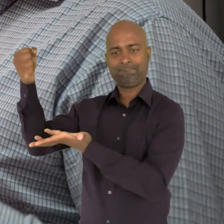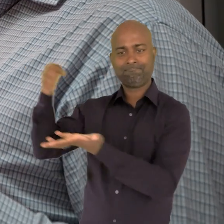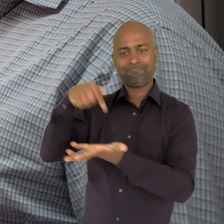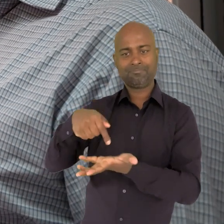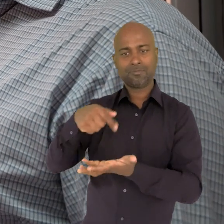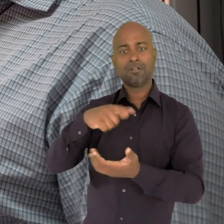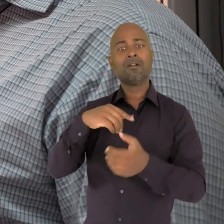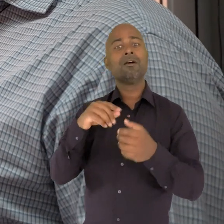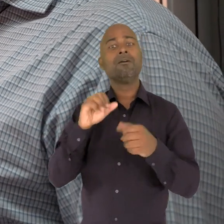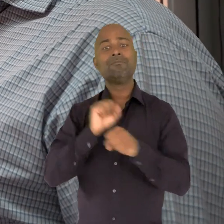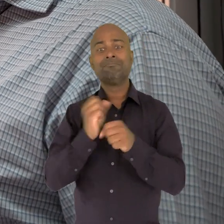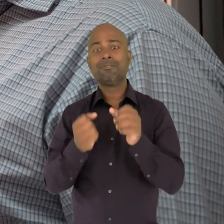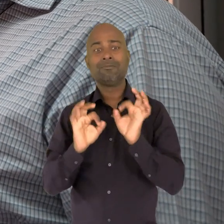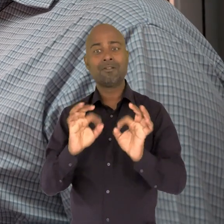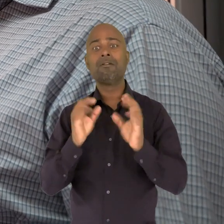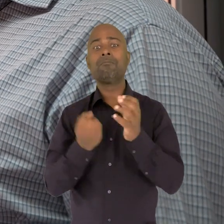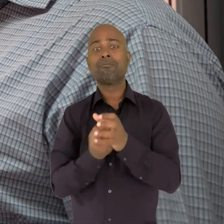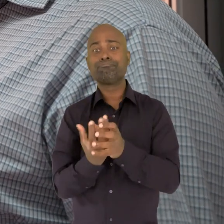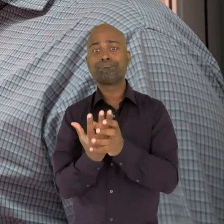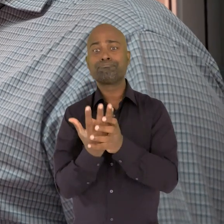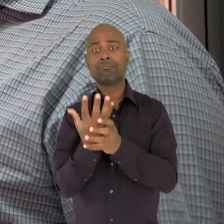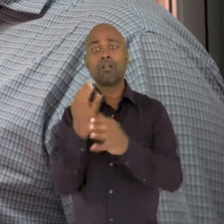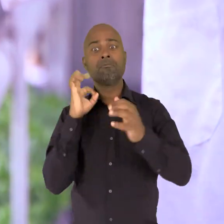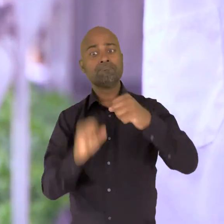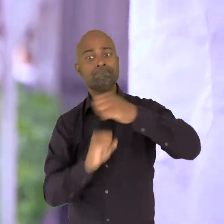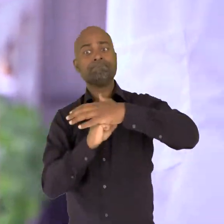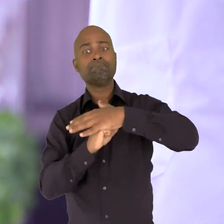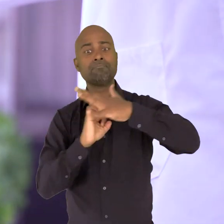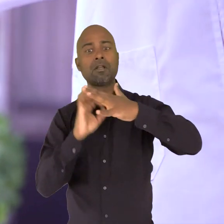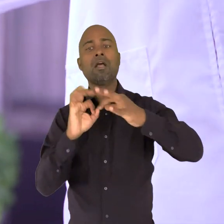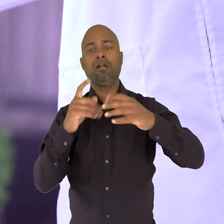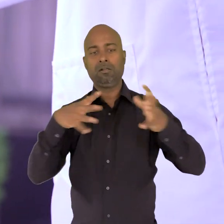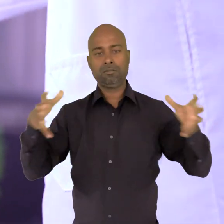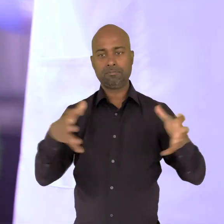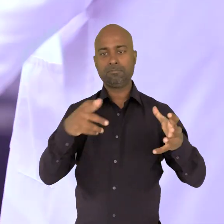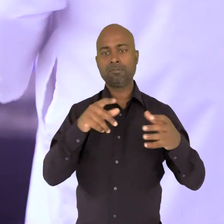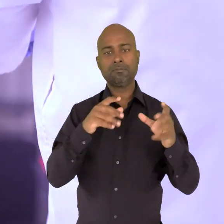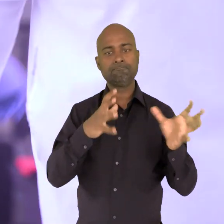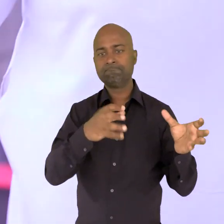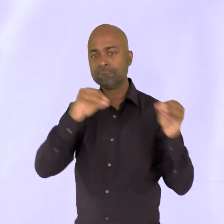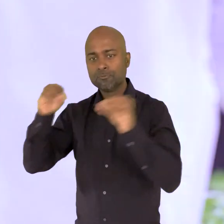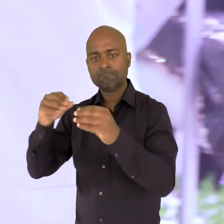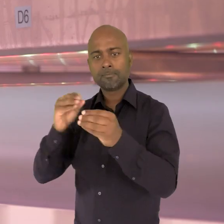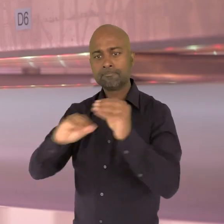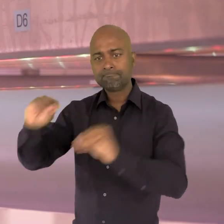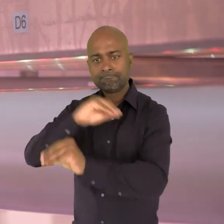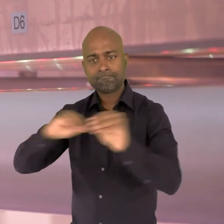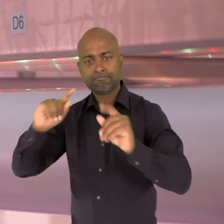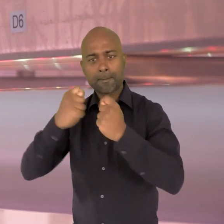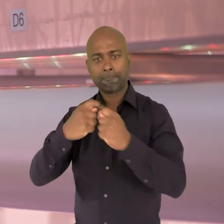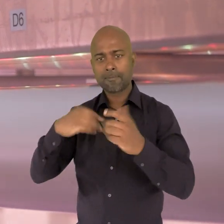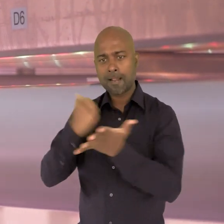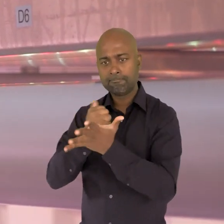reached a certain level of maturity, we then bring in some of our supported individuals who we've trained, and they transplant